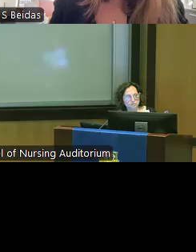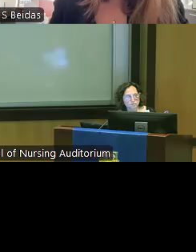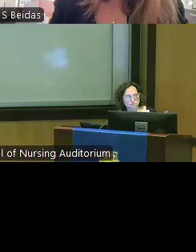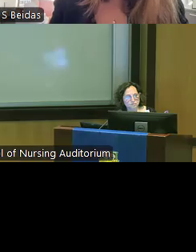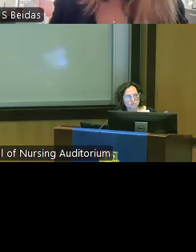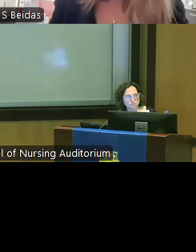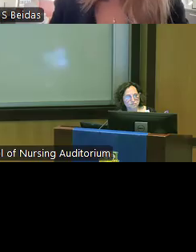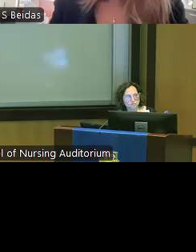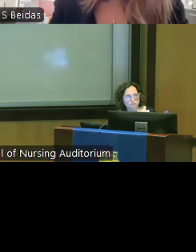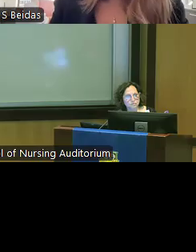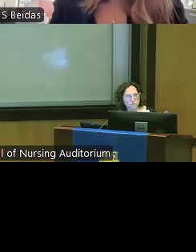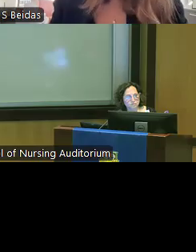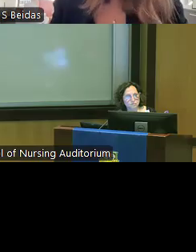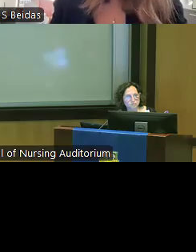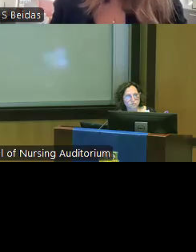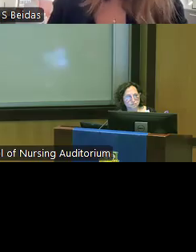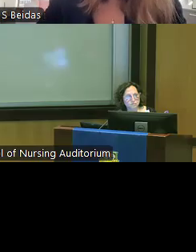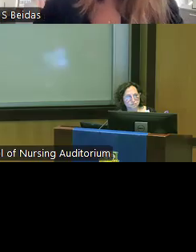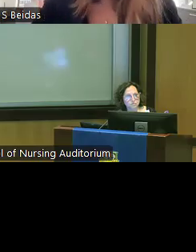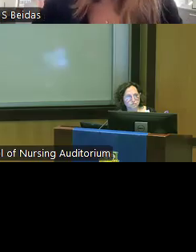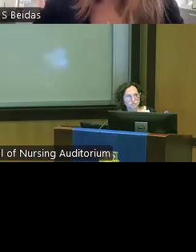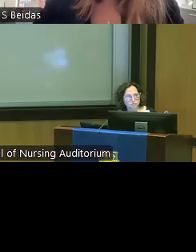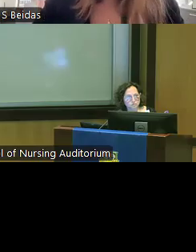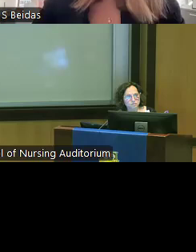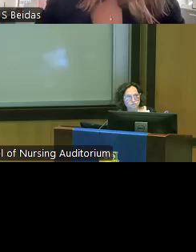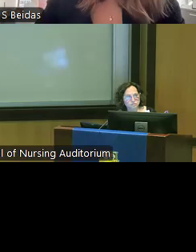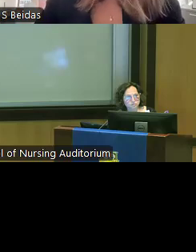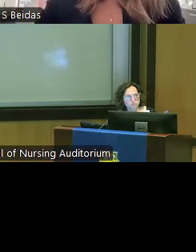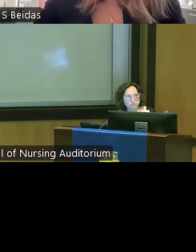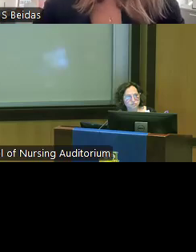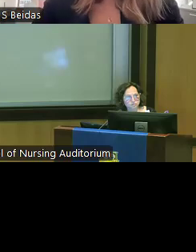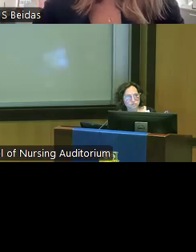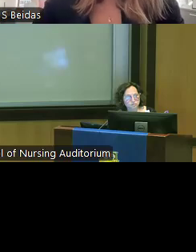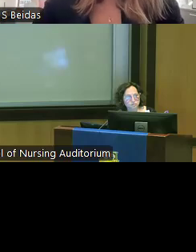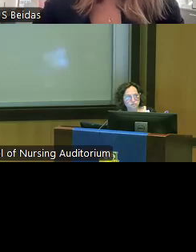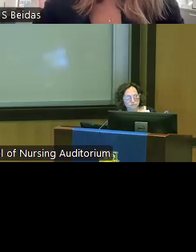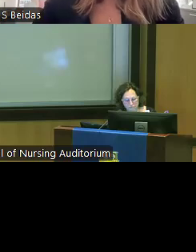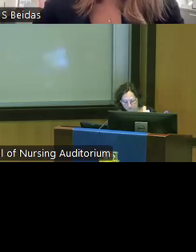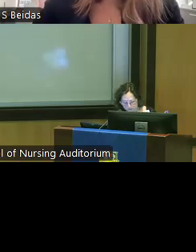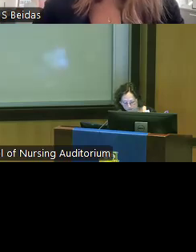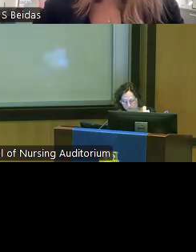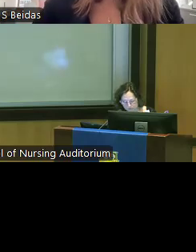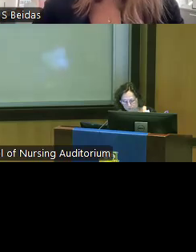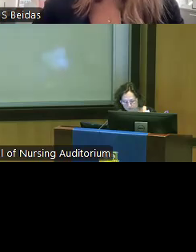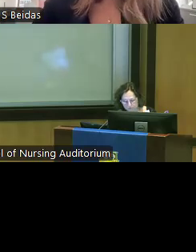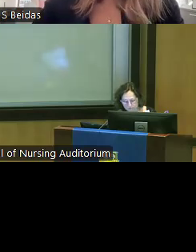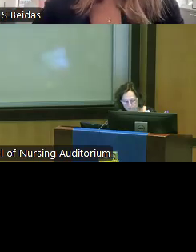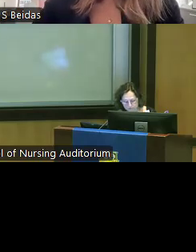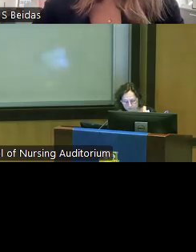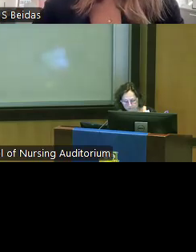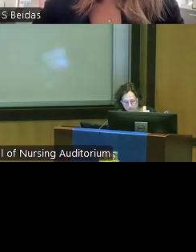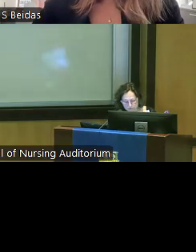and social workers who used peers because we have a referral system. But we still want more